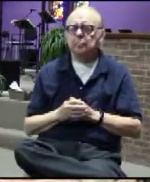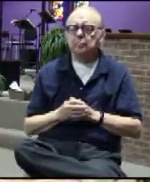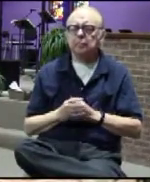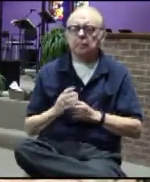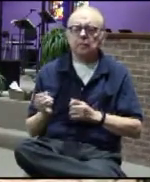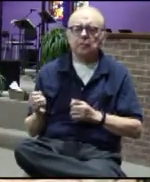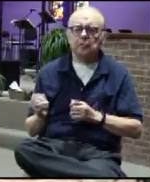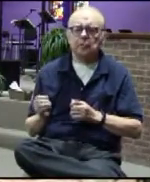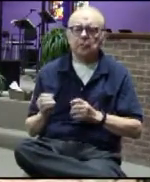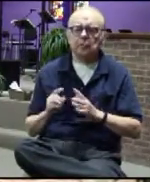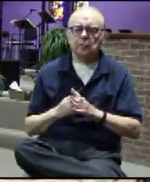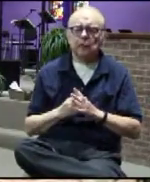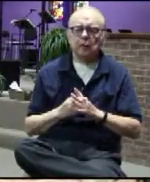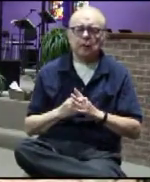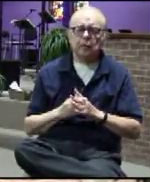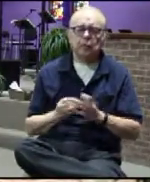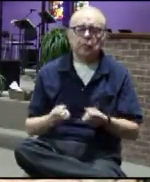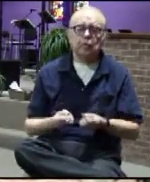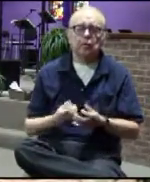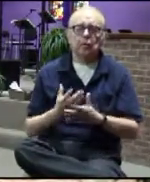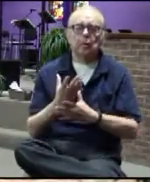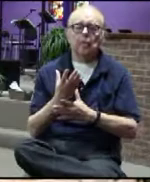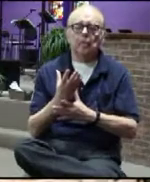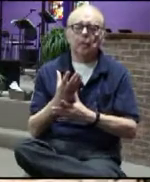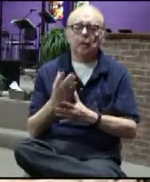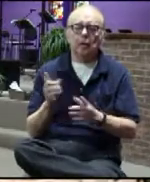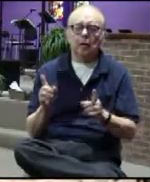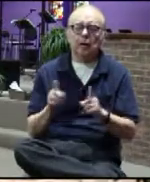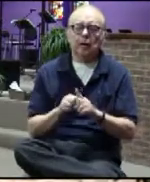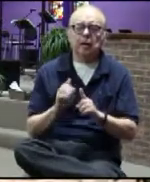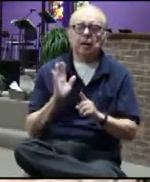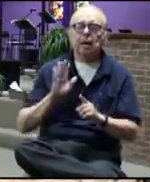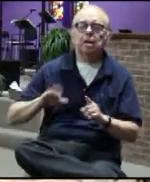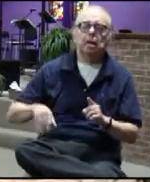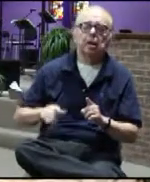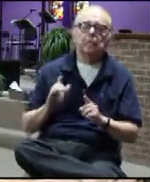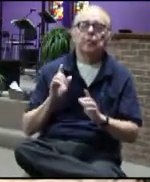And they're beginning to flourish as they get later in life.